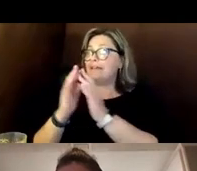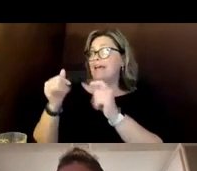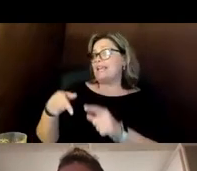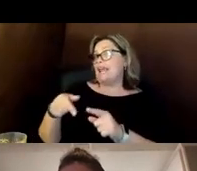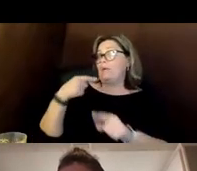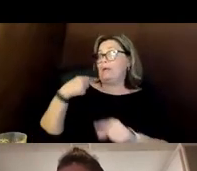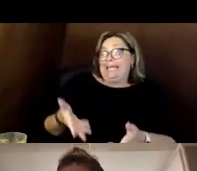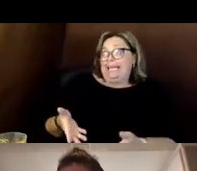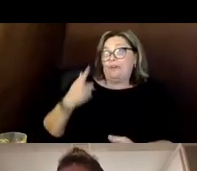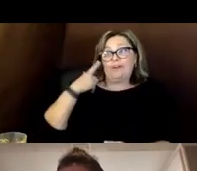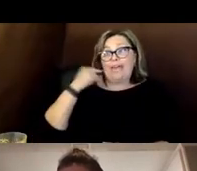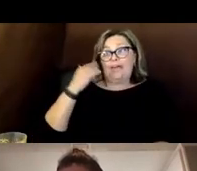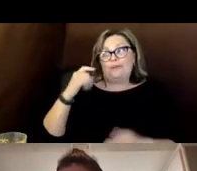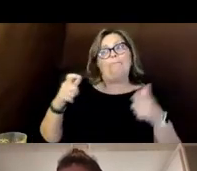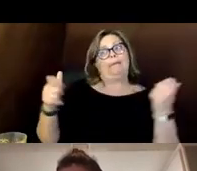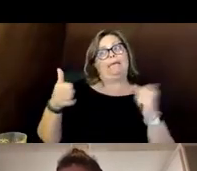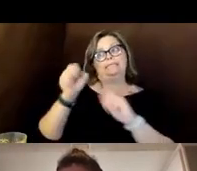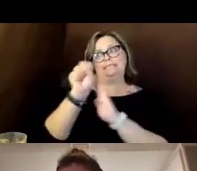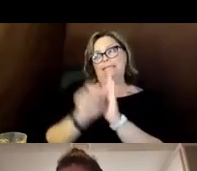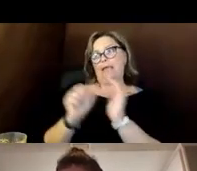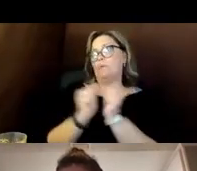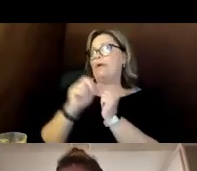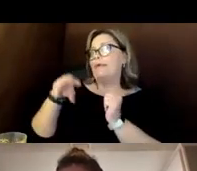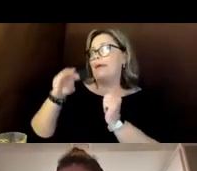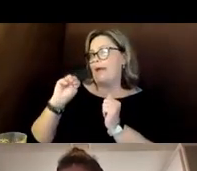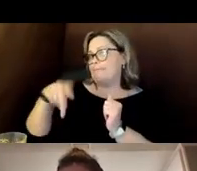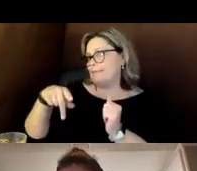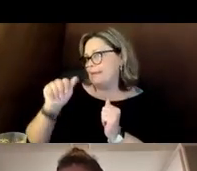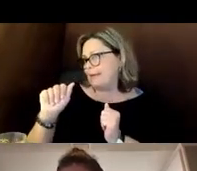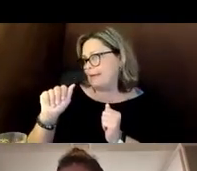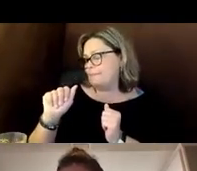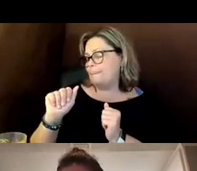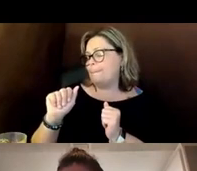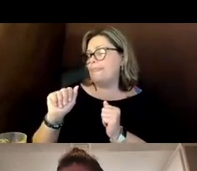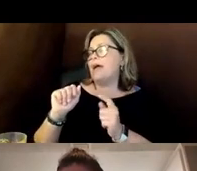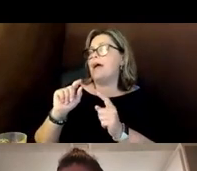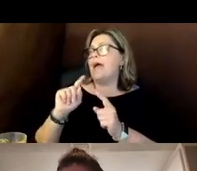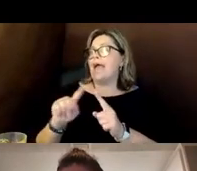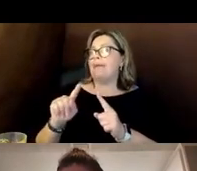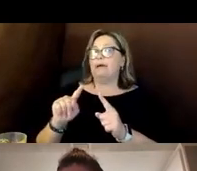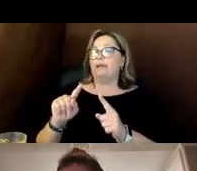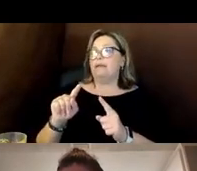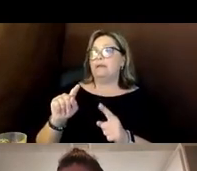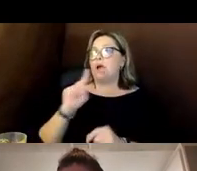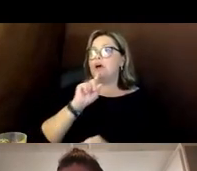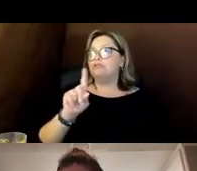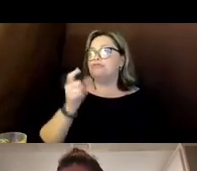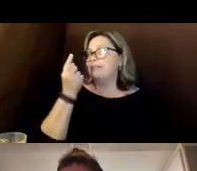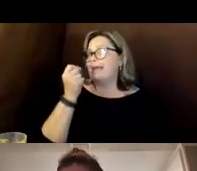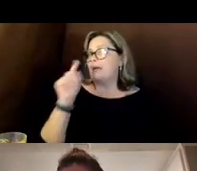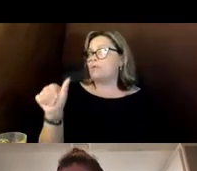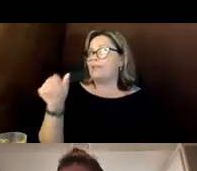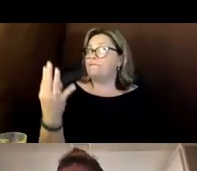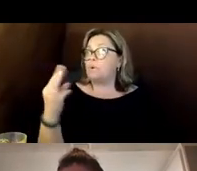California is the largest state with a master plan for aging, and just one of five that are actually fully in